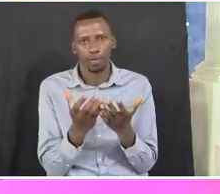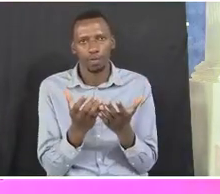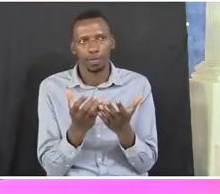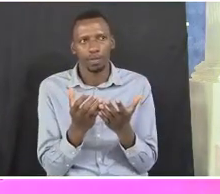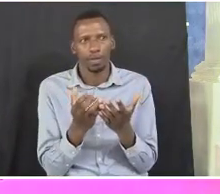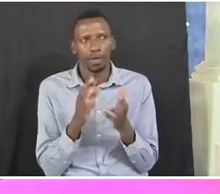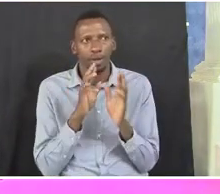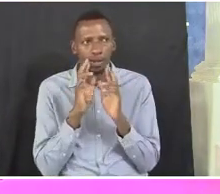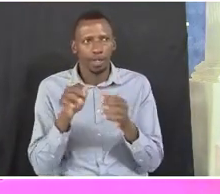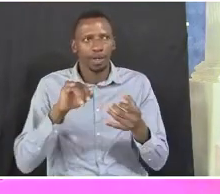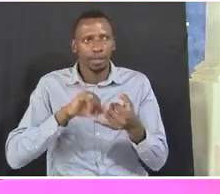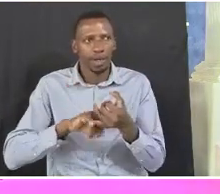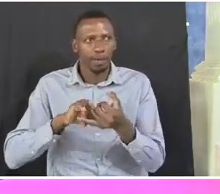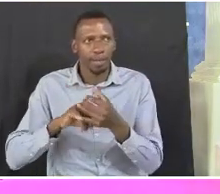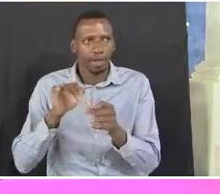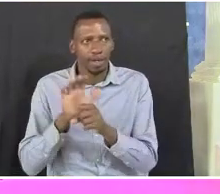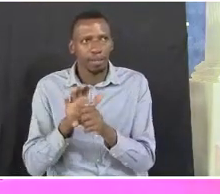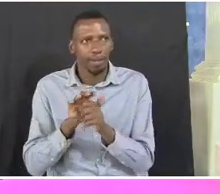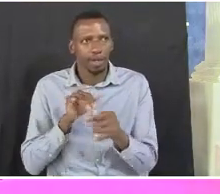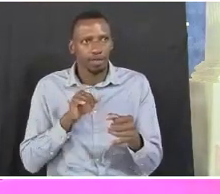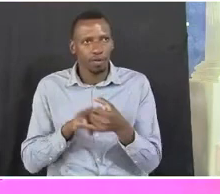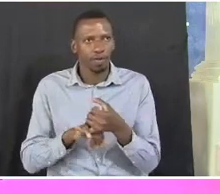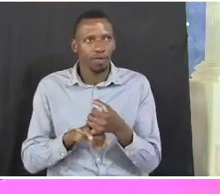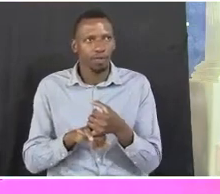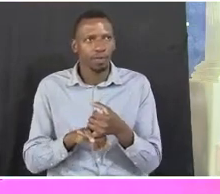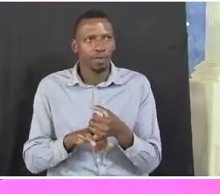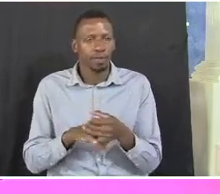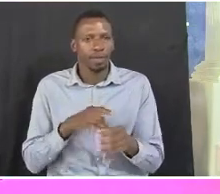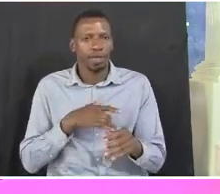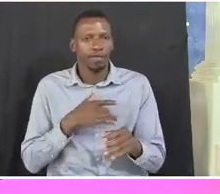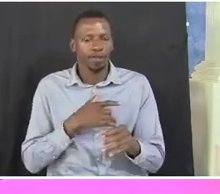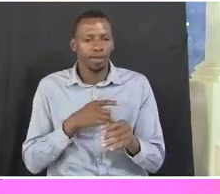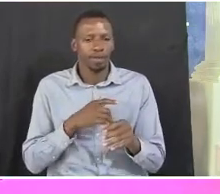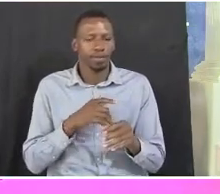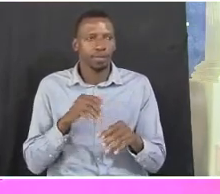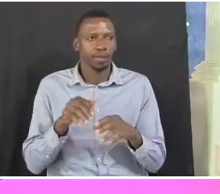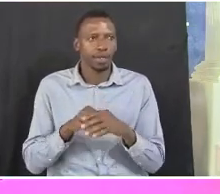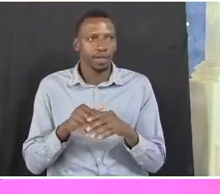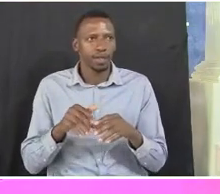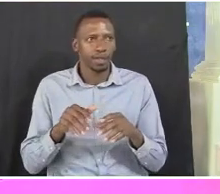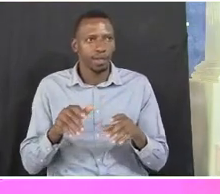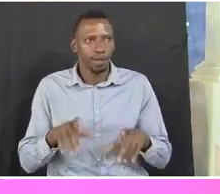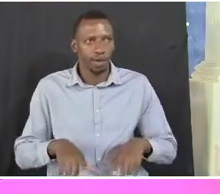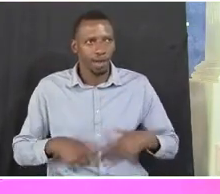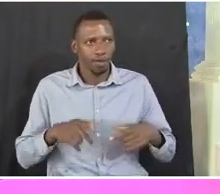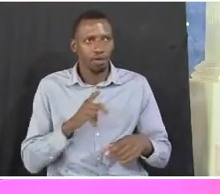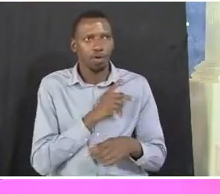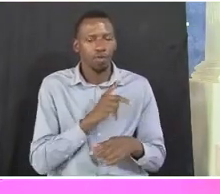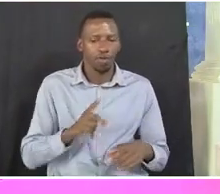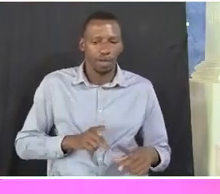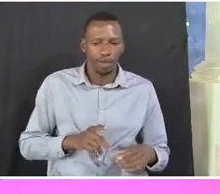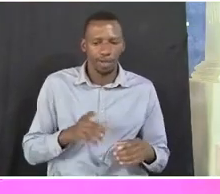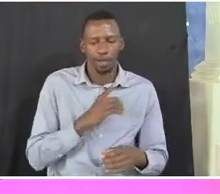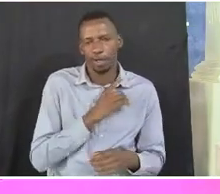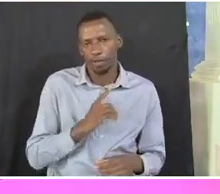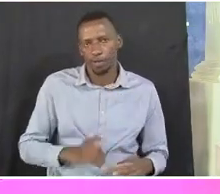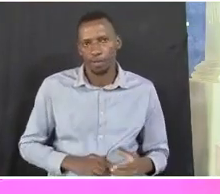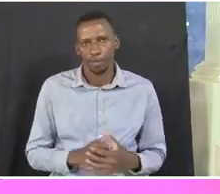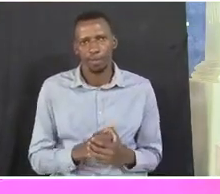sorely felt throughout all the life of King David. A lot was done in the family of King